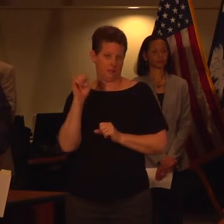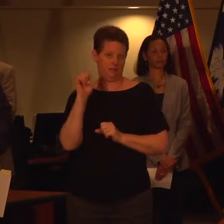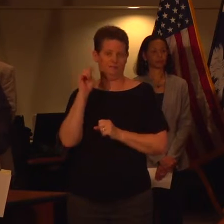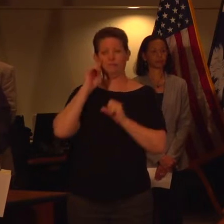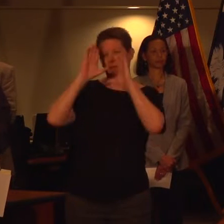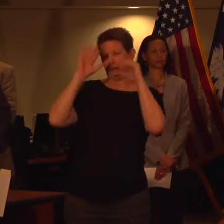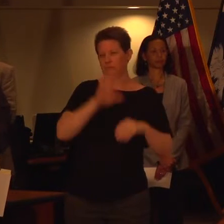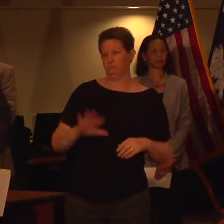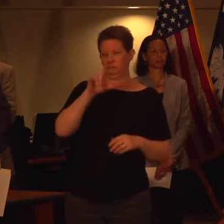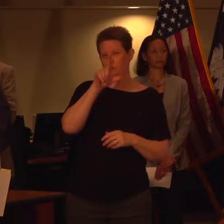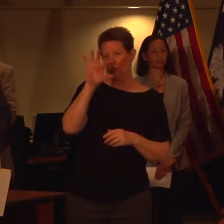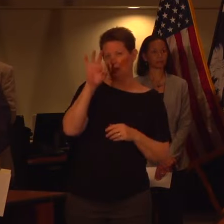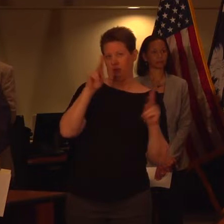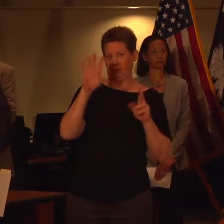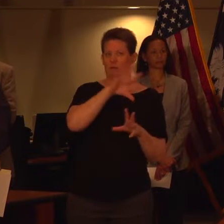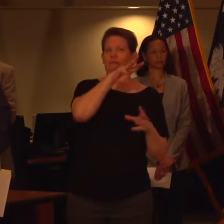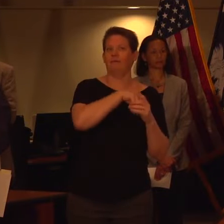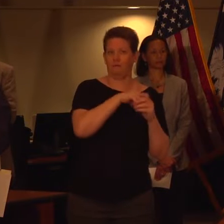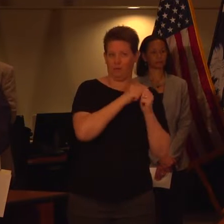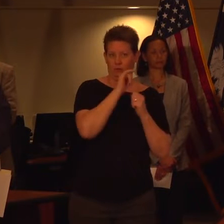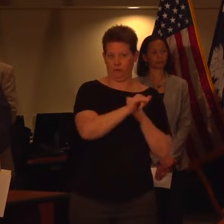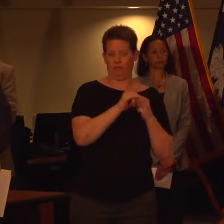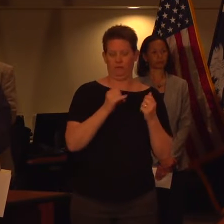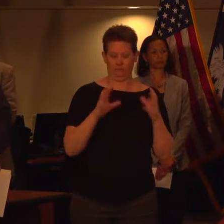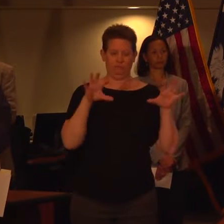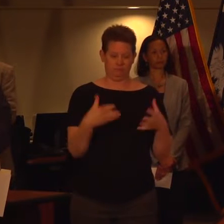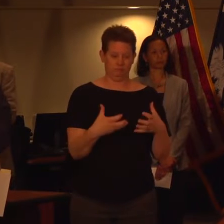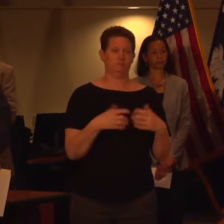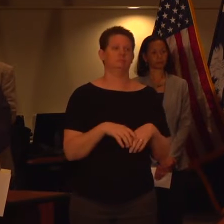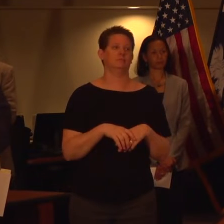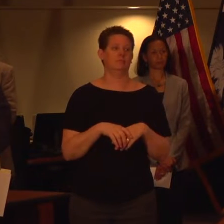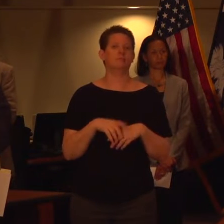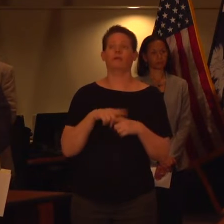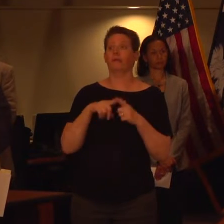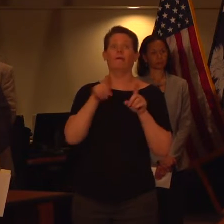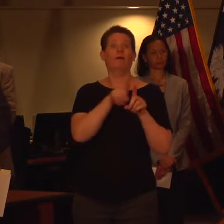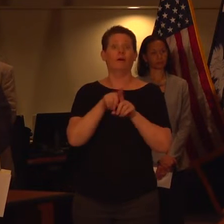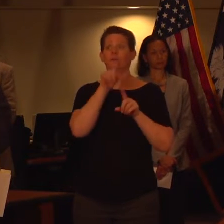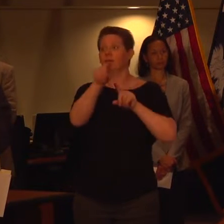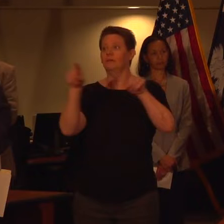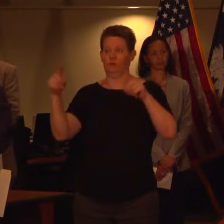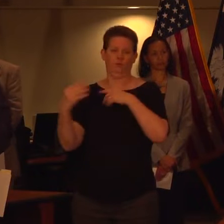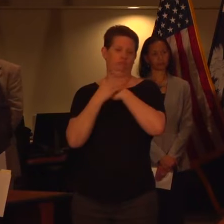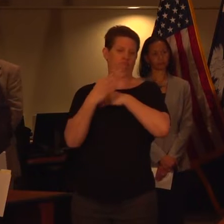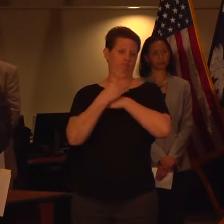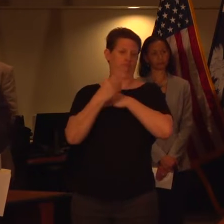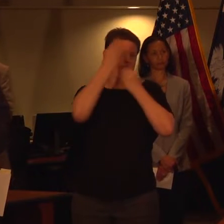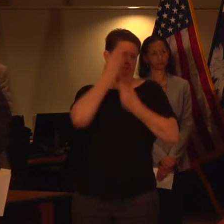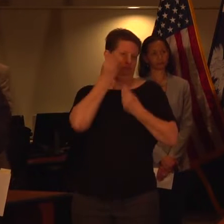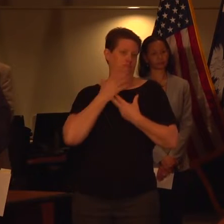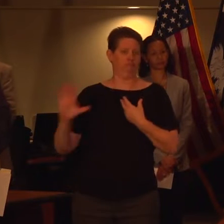anticipate 29 participants to begin with, as well as a lot of advice from others who will be associated with the